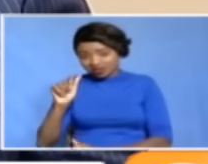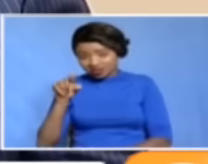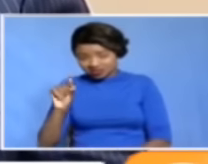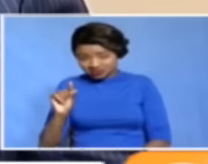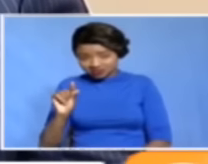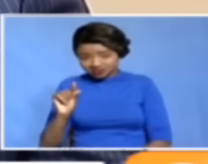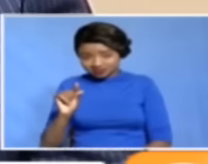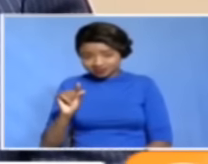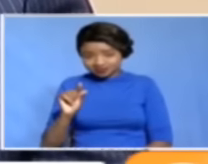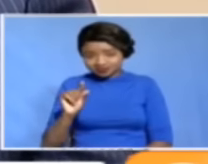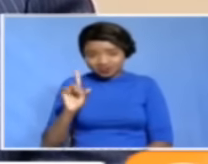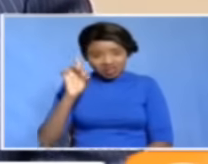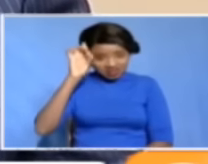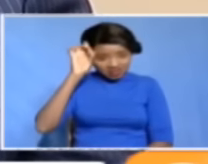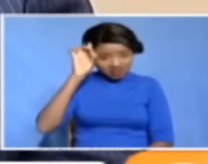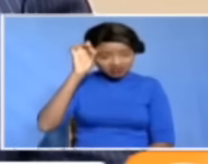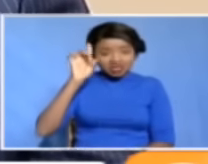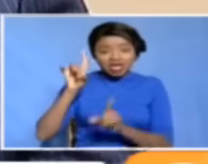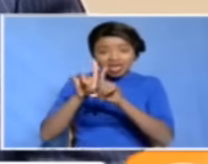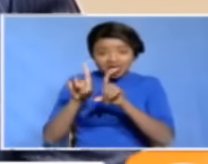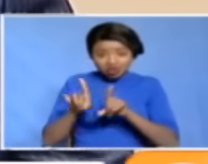office is the minister for national treasury.